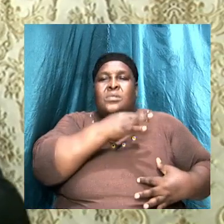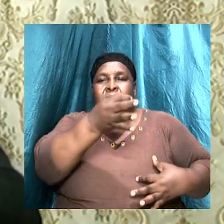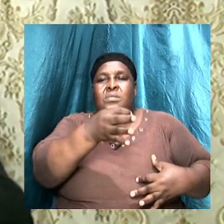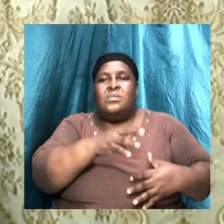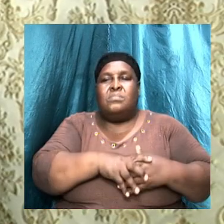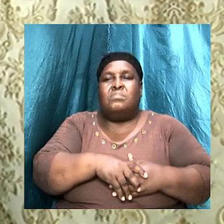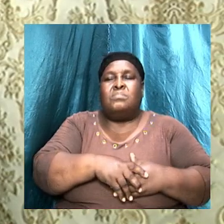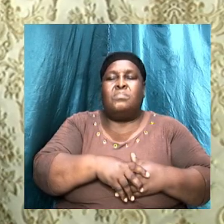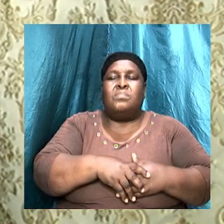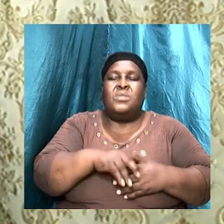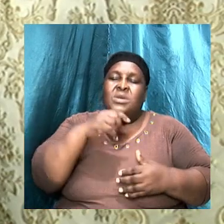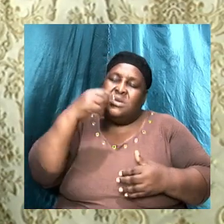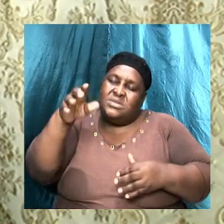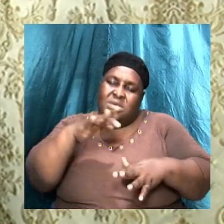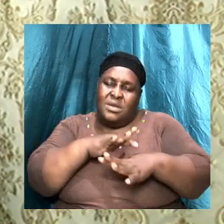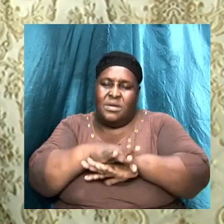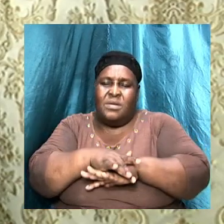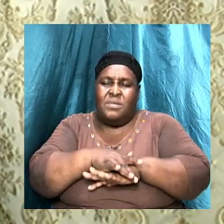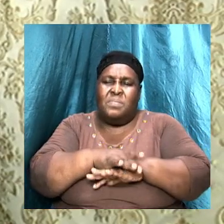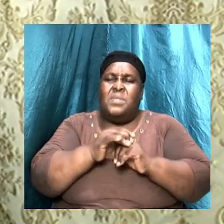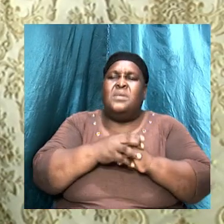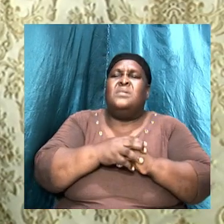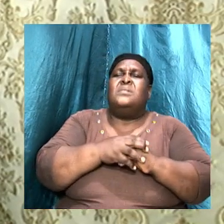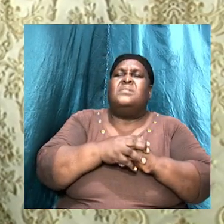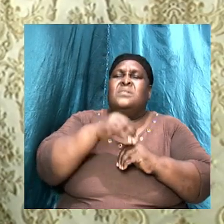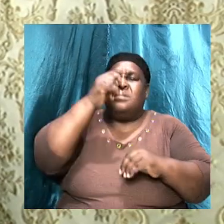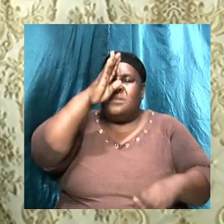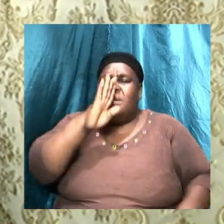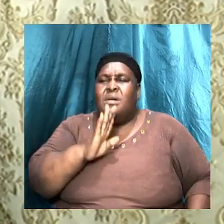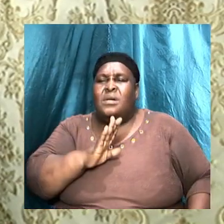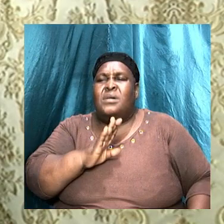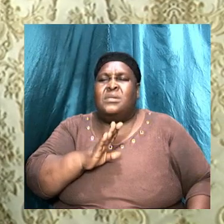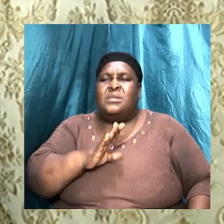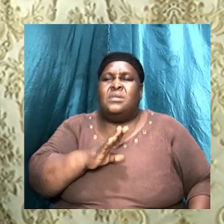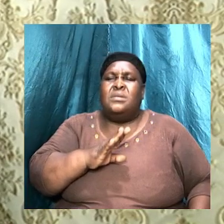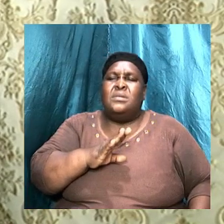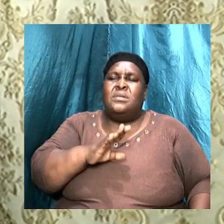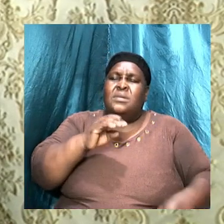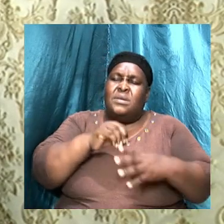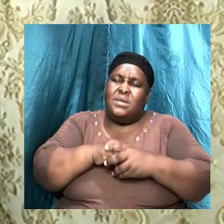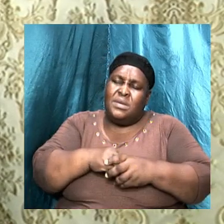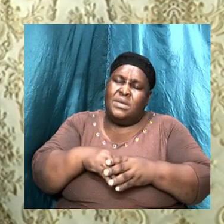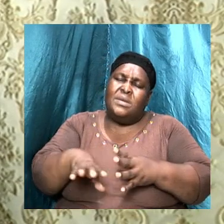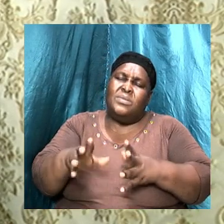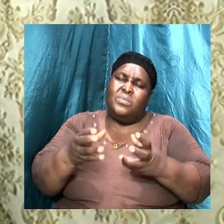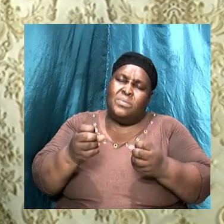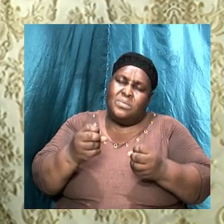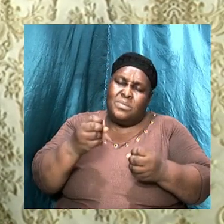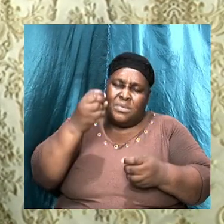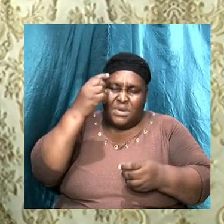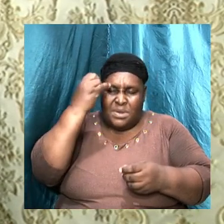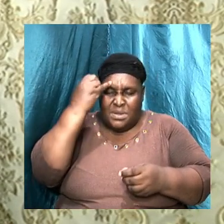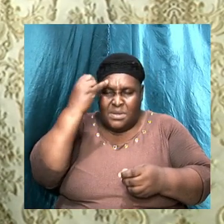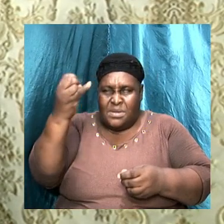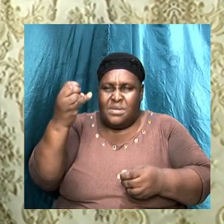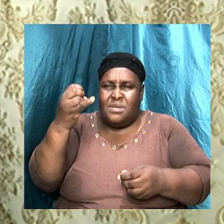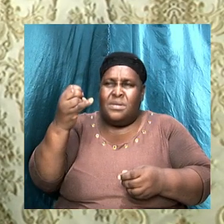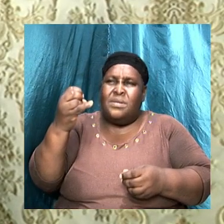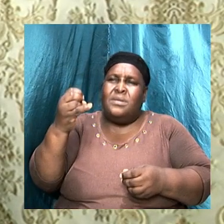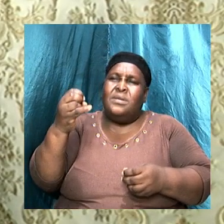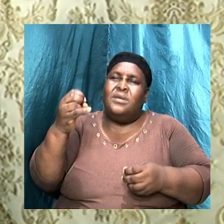mentioned earlier on that God it was in his intention to fill